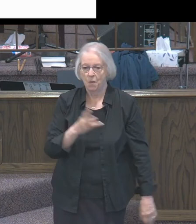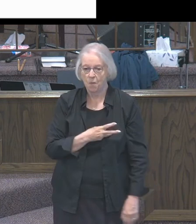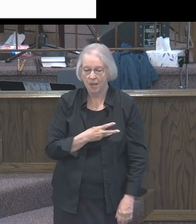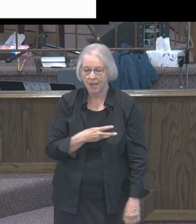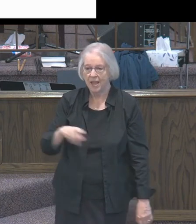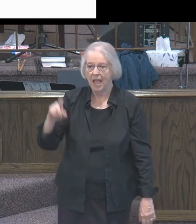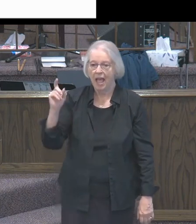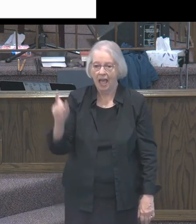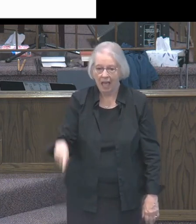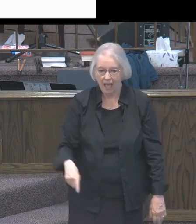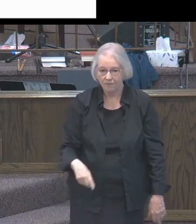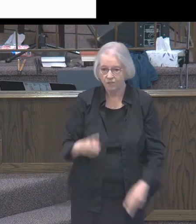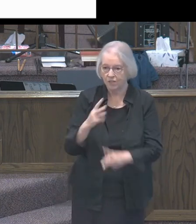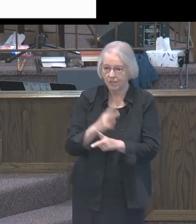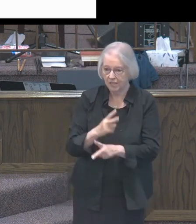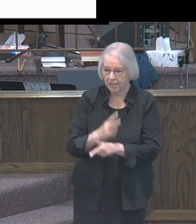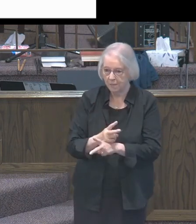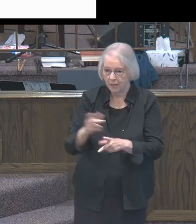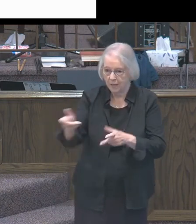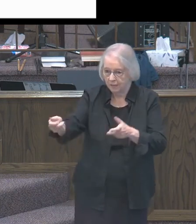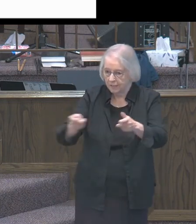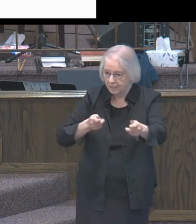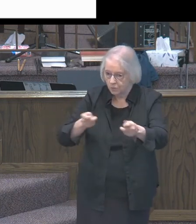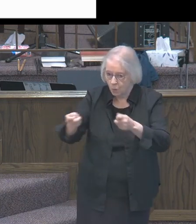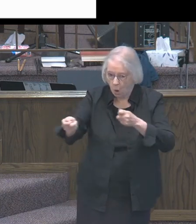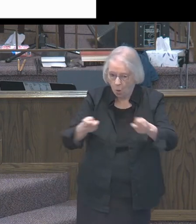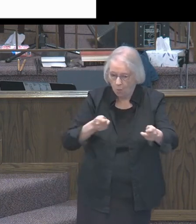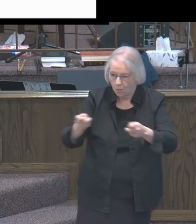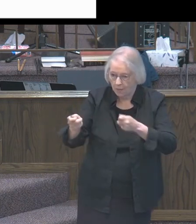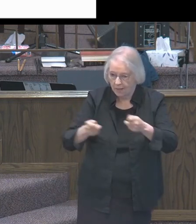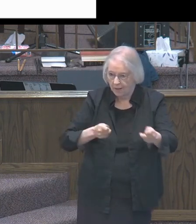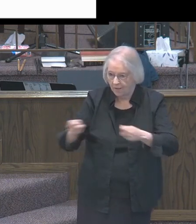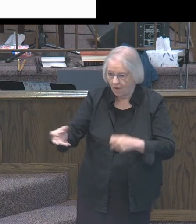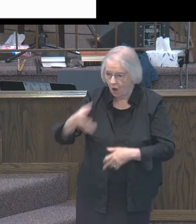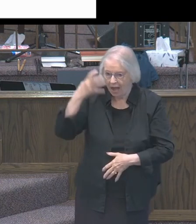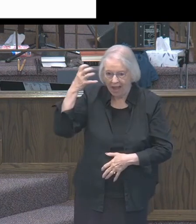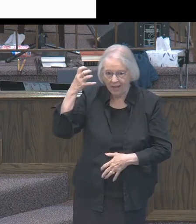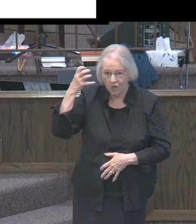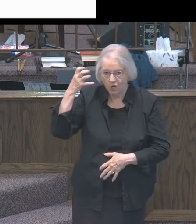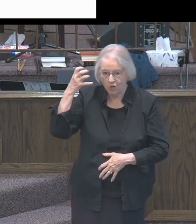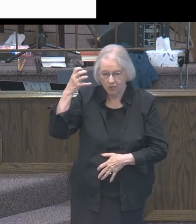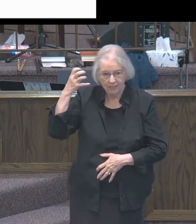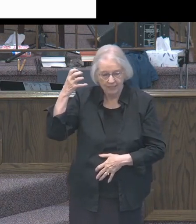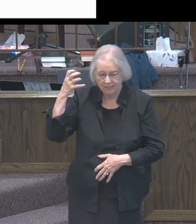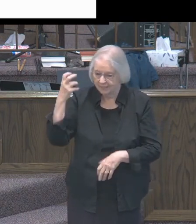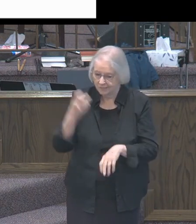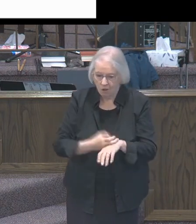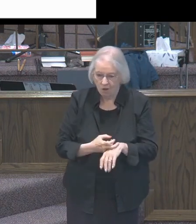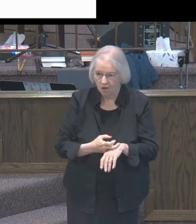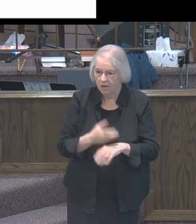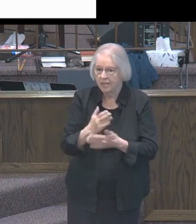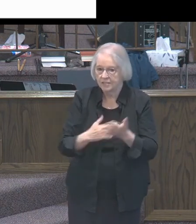angry, but we cannot sin. I have to choose, how do I deal with my attitudes? How do I deal with my emotions? How do I deal with